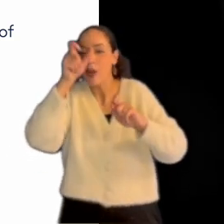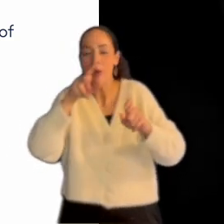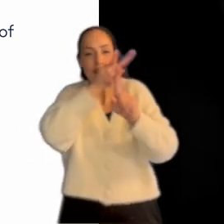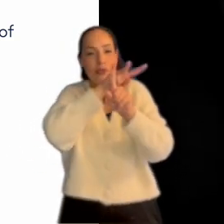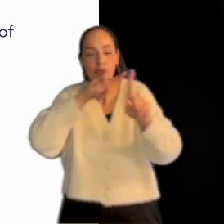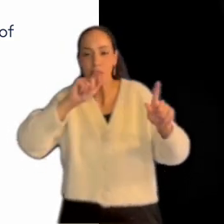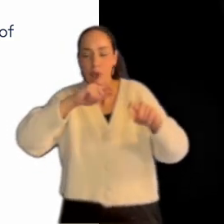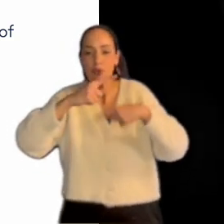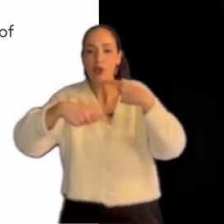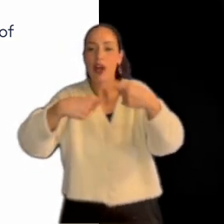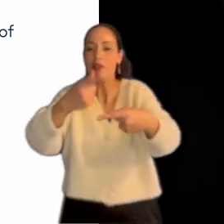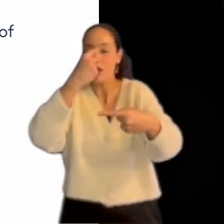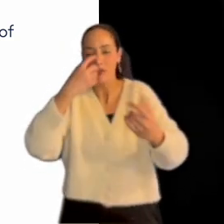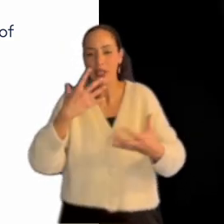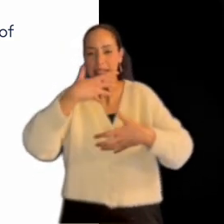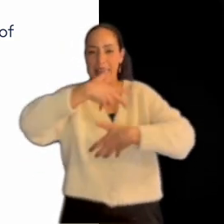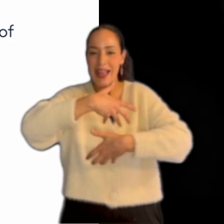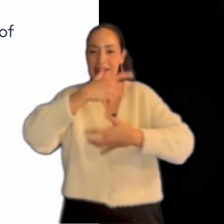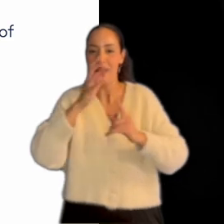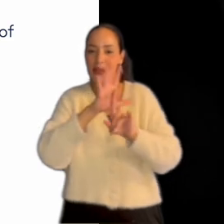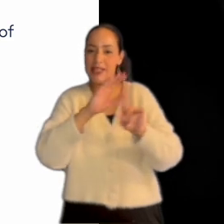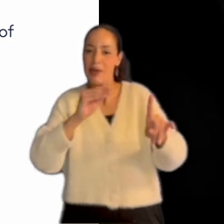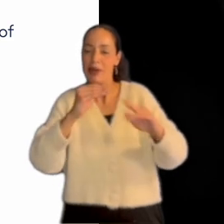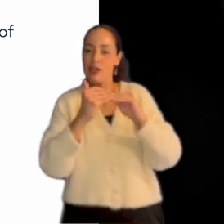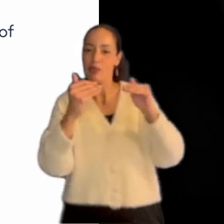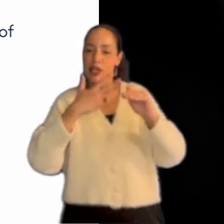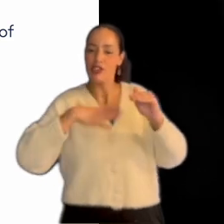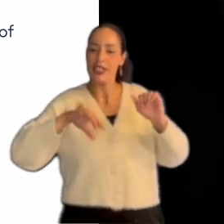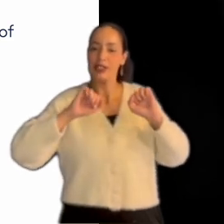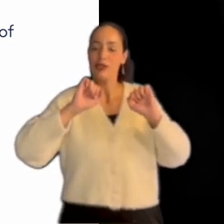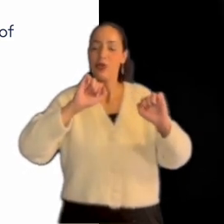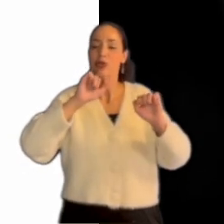to seek feedback, you're welcome to share it with me via email.